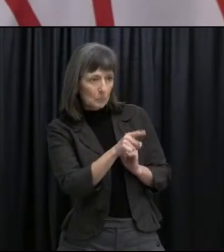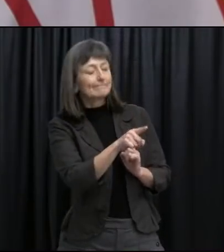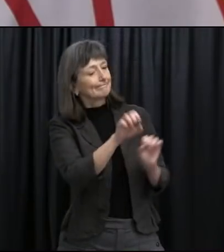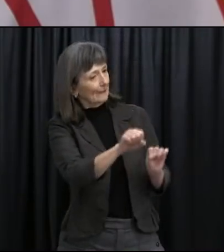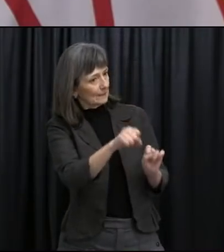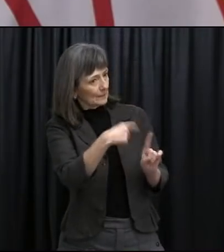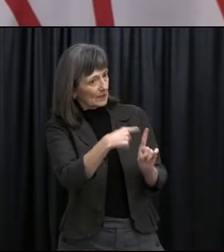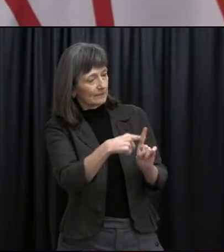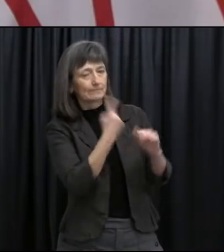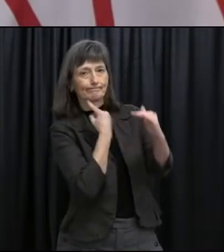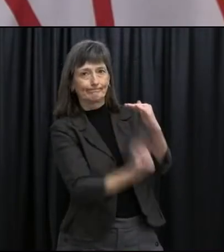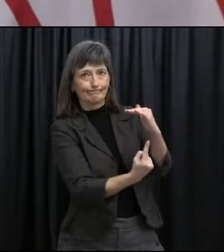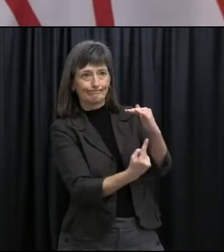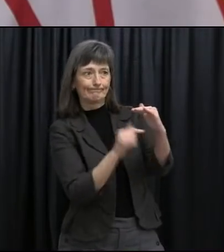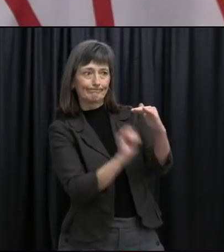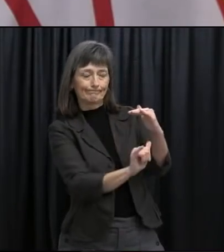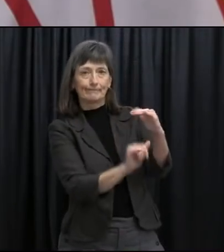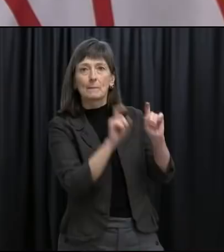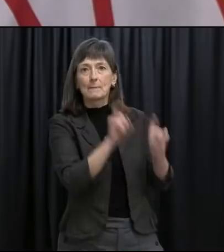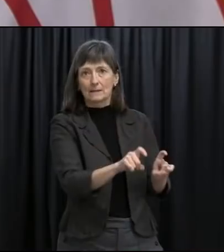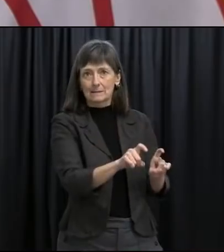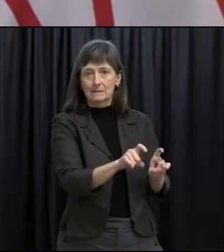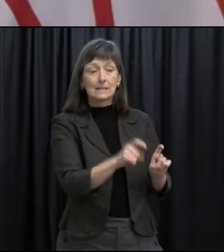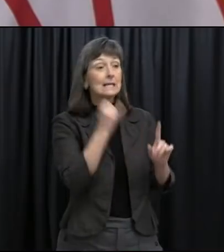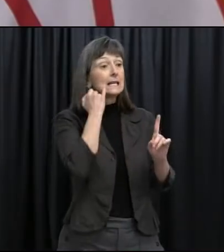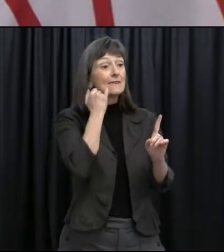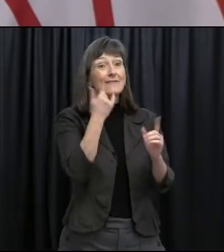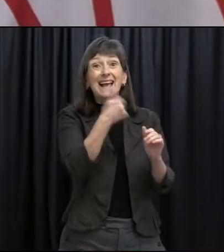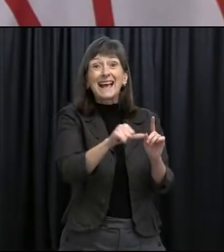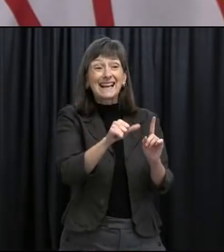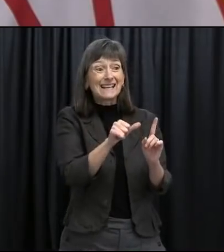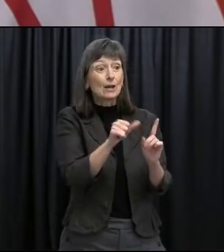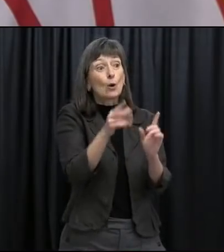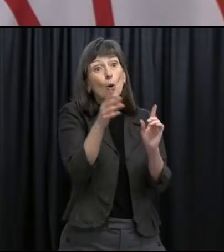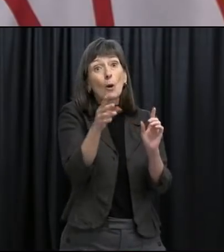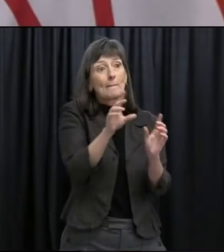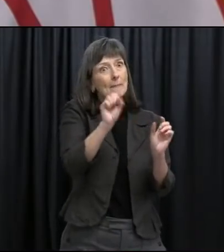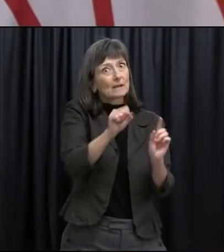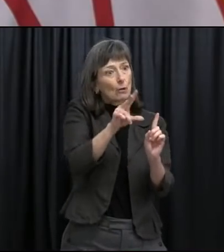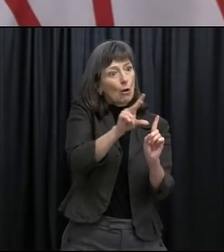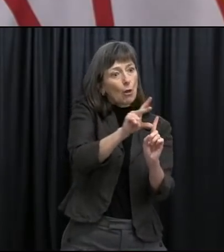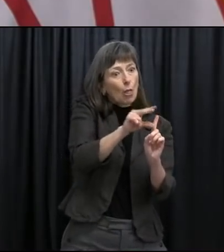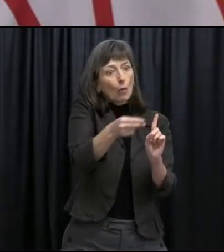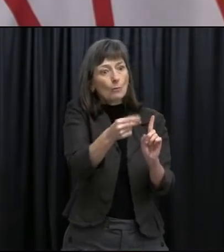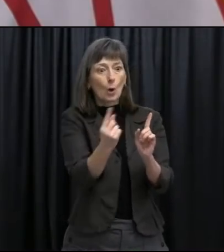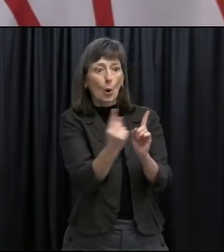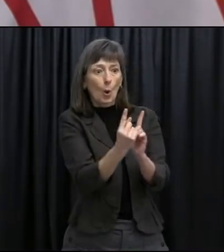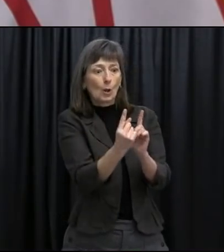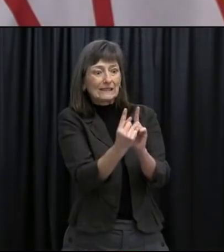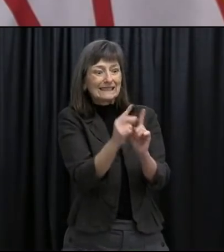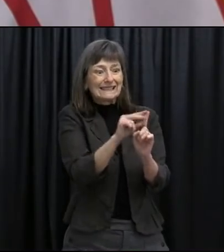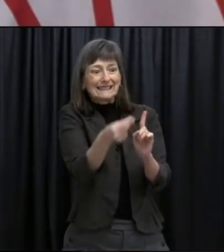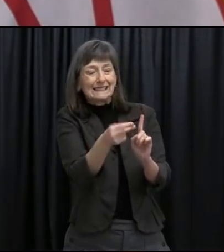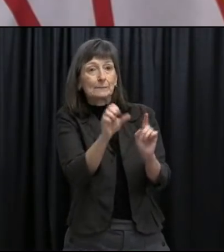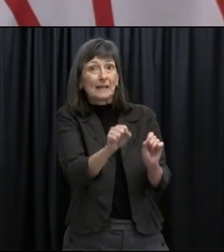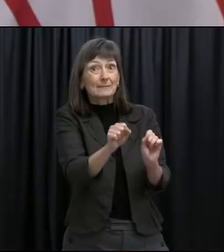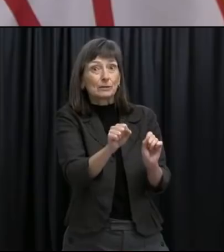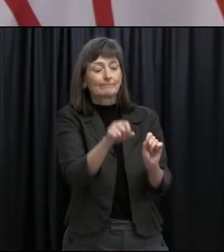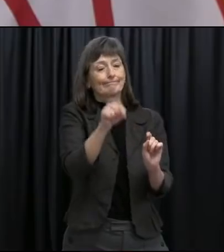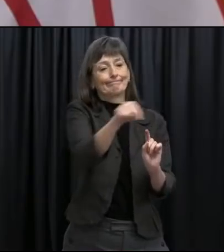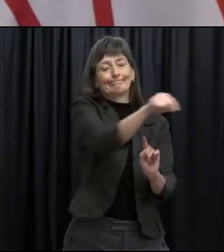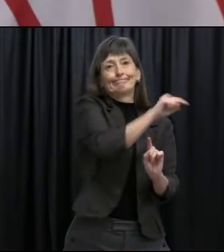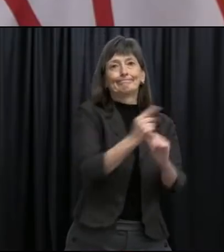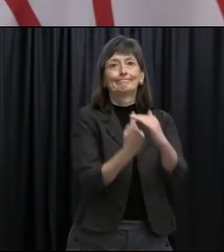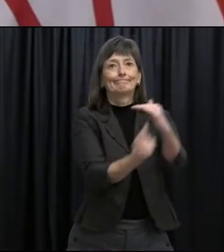advised to self-isolate. Anyone considered a close contact is advised to quarantine, and contact tracing by public health